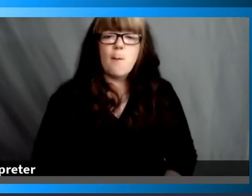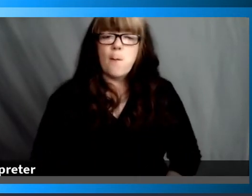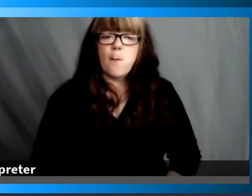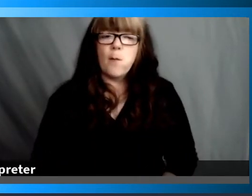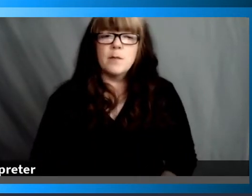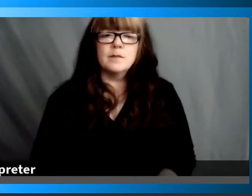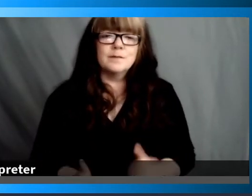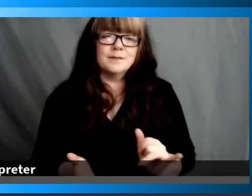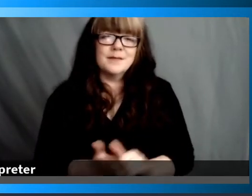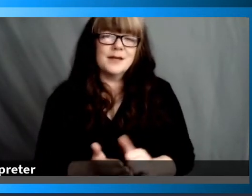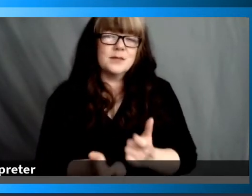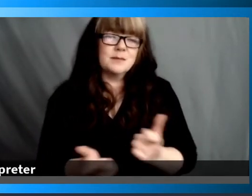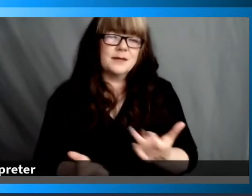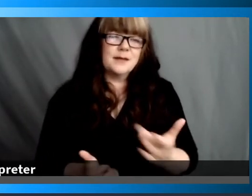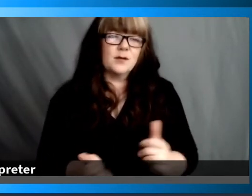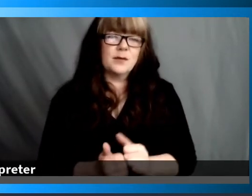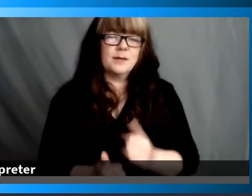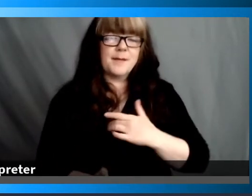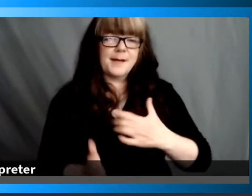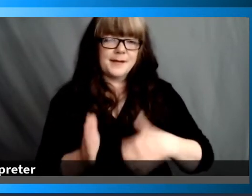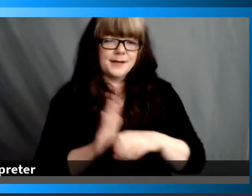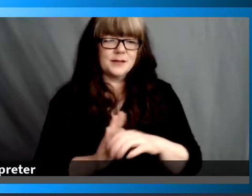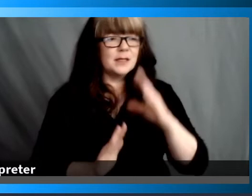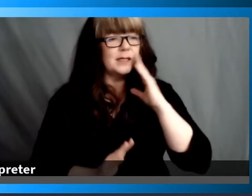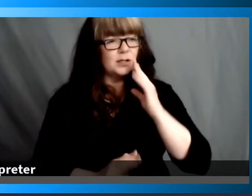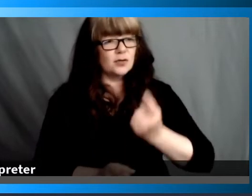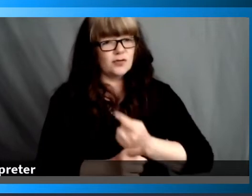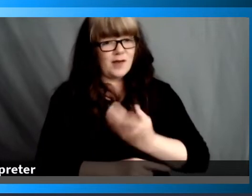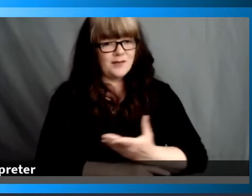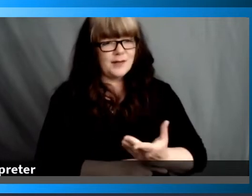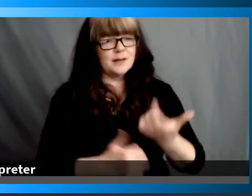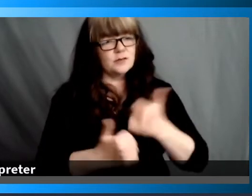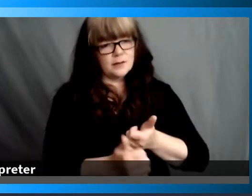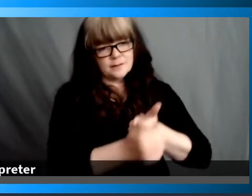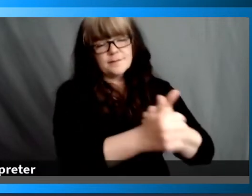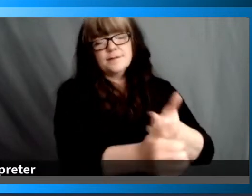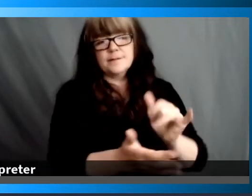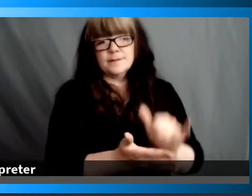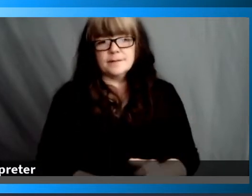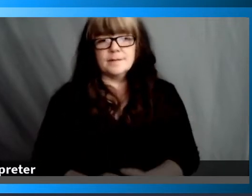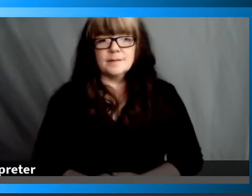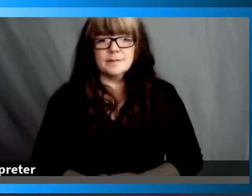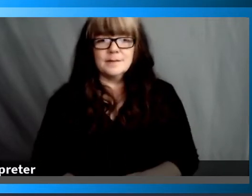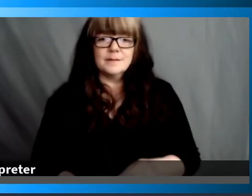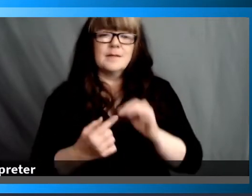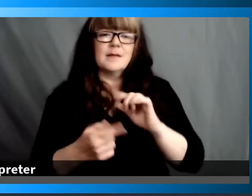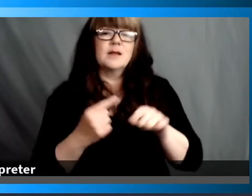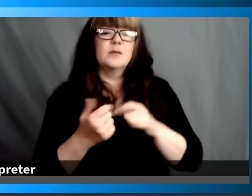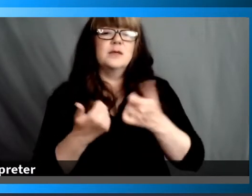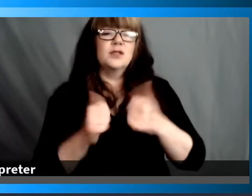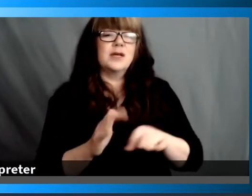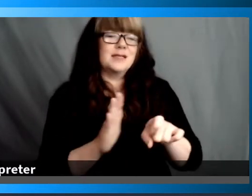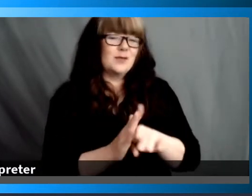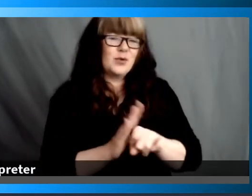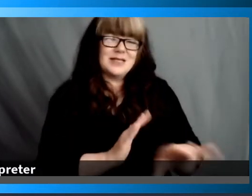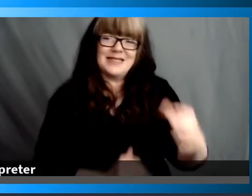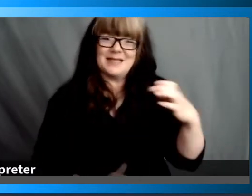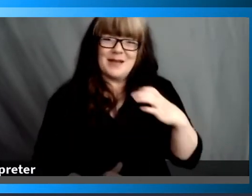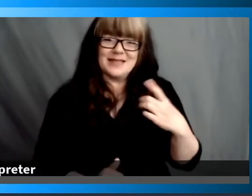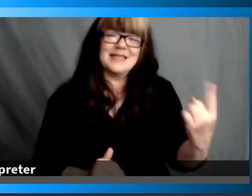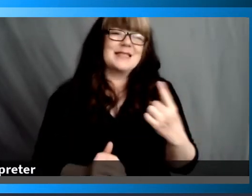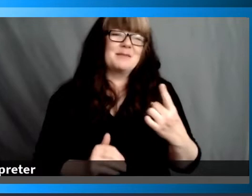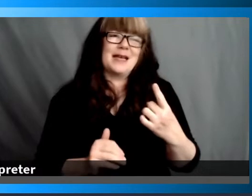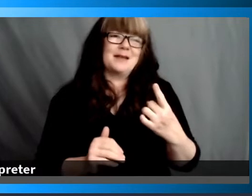me. Like he knows what the right thing is and he tries to do it. Except when he tries to poison his boss. I don't know. Sometimes he